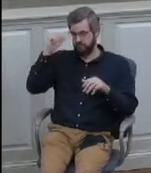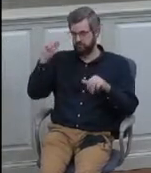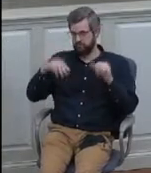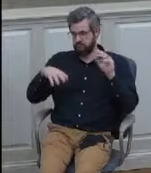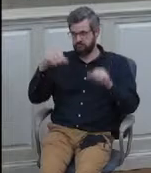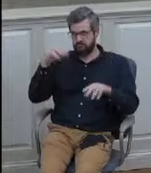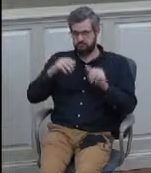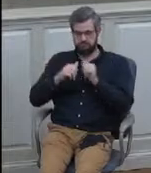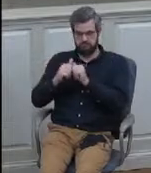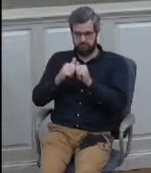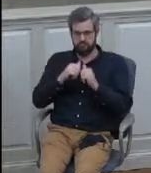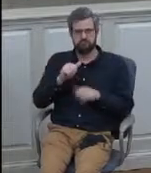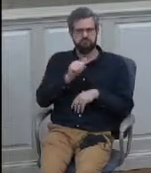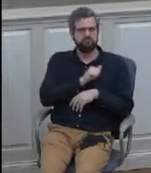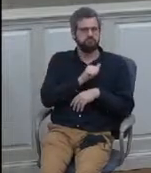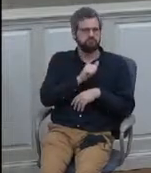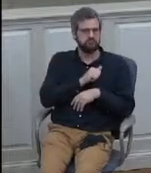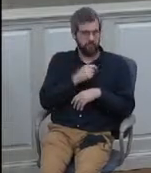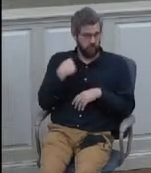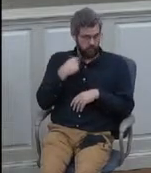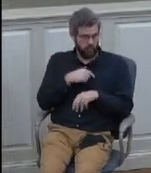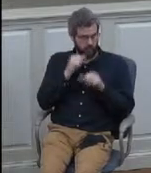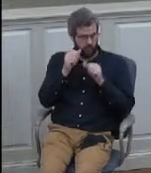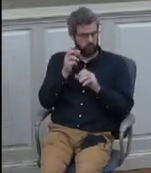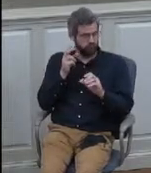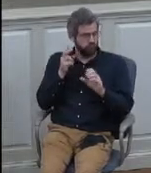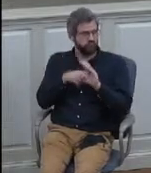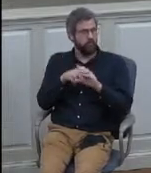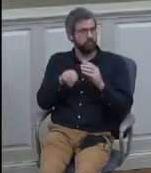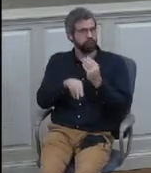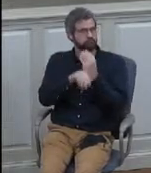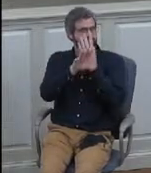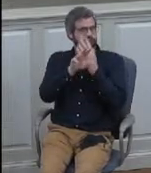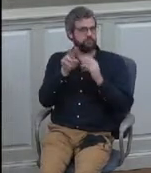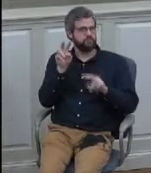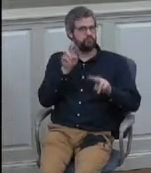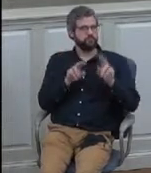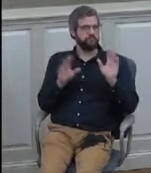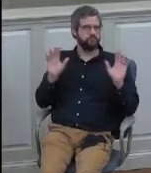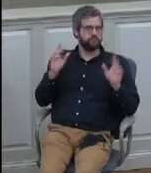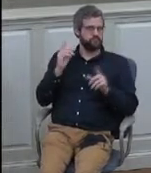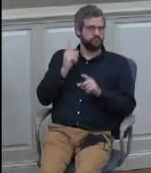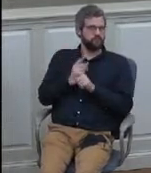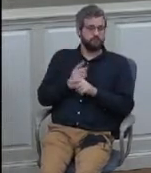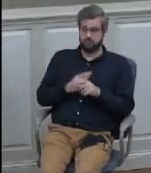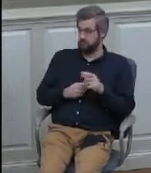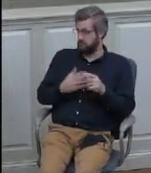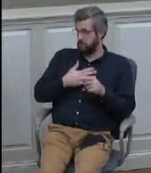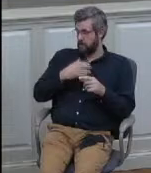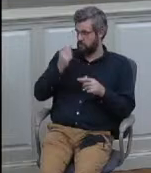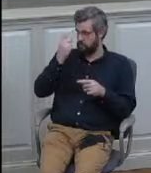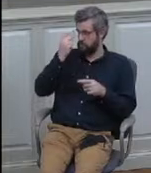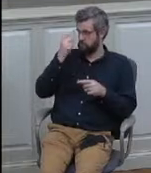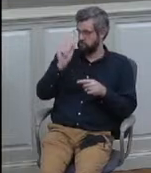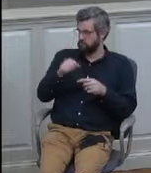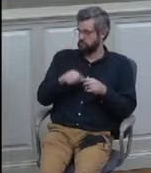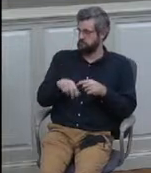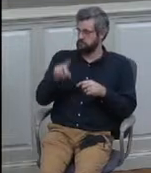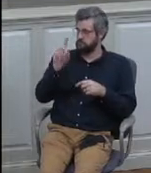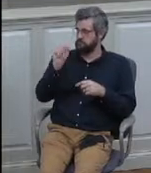like if we wanted to, we could zoom in and just be an observer, right? That is correct. That was my impression. Yeah. Mm-hmm.